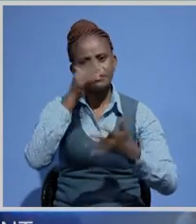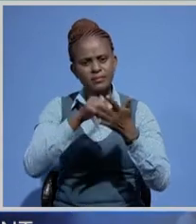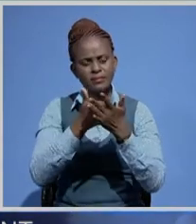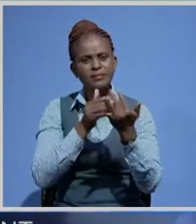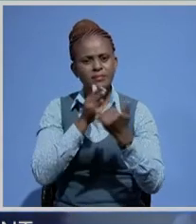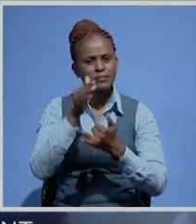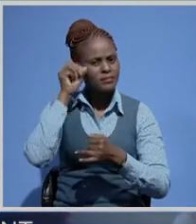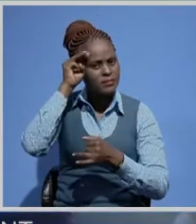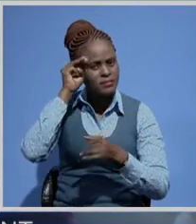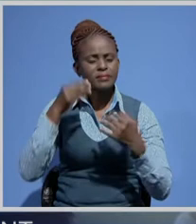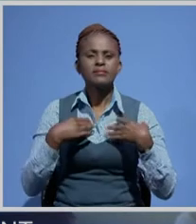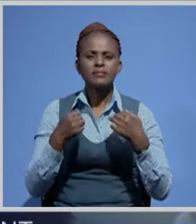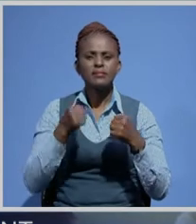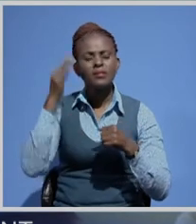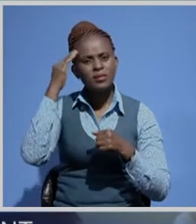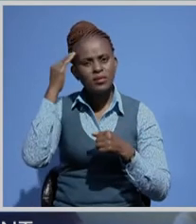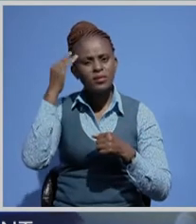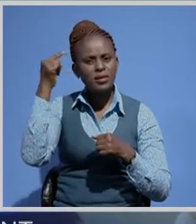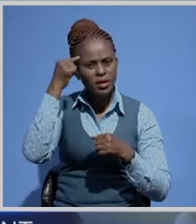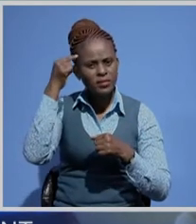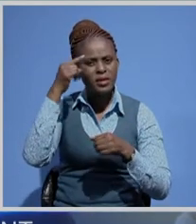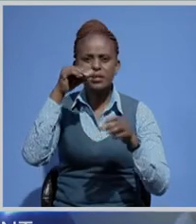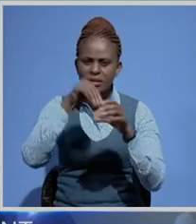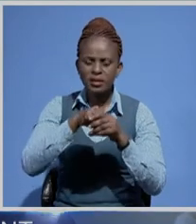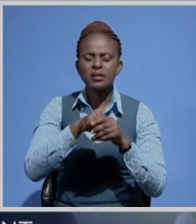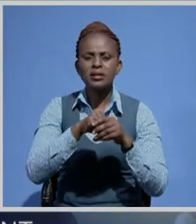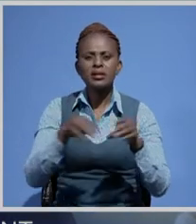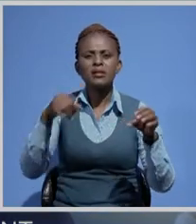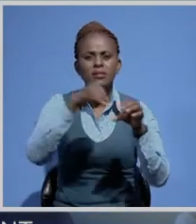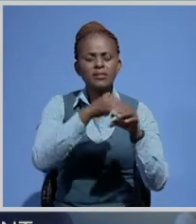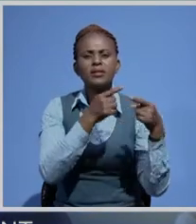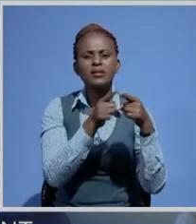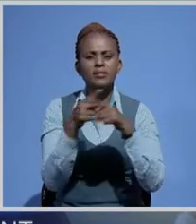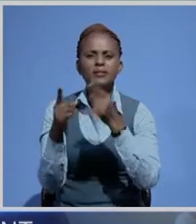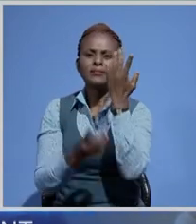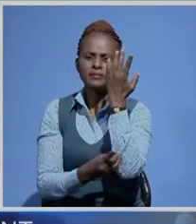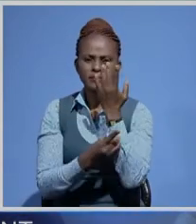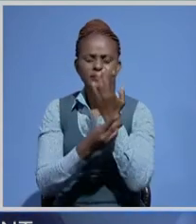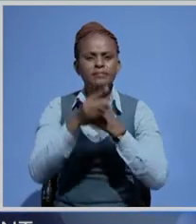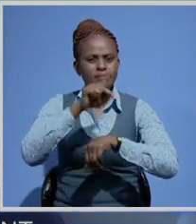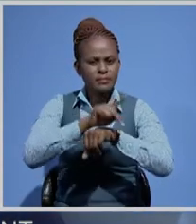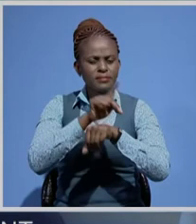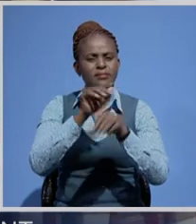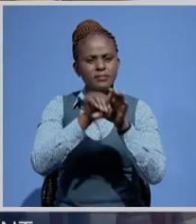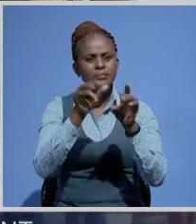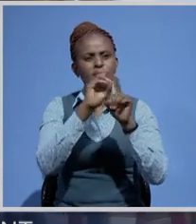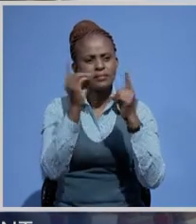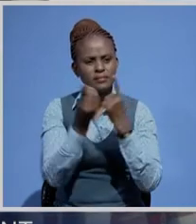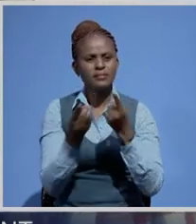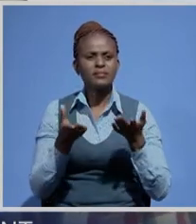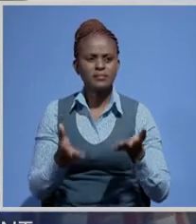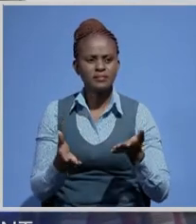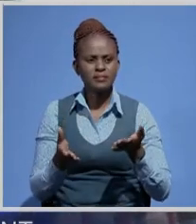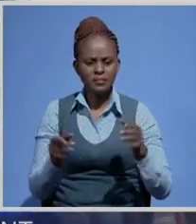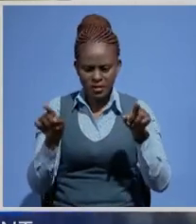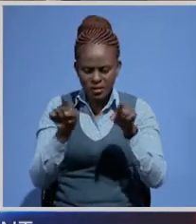Health. We know the government is involved in several development projects in our districts. During